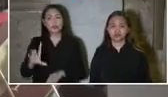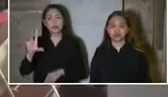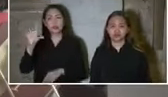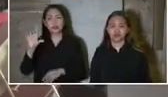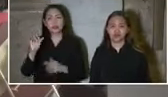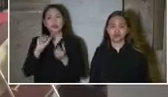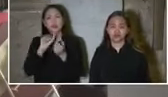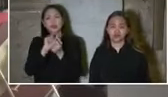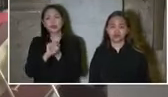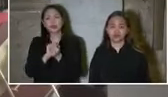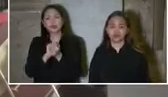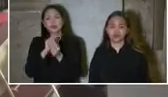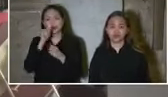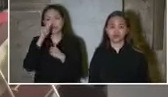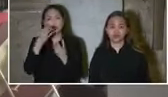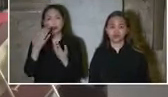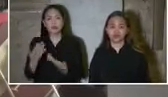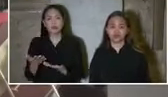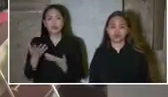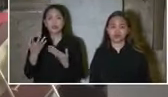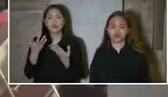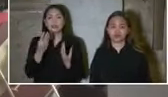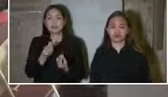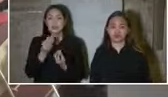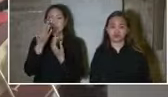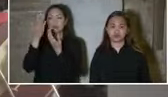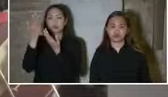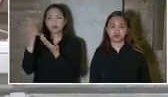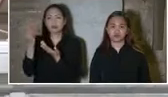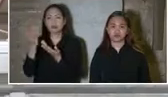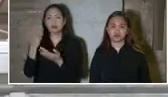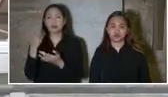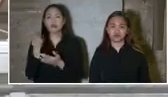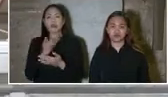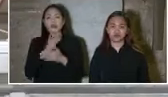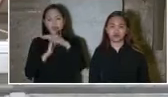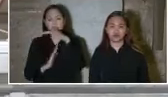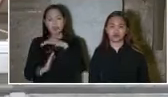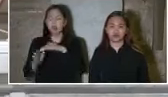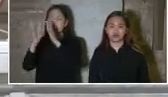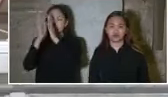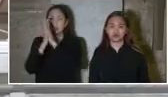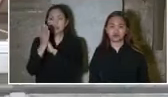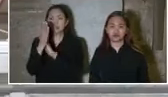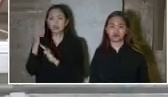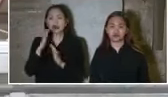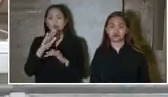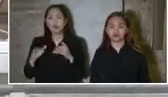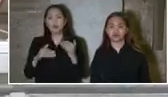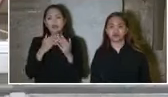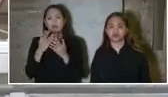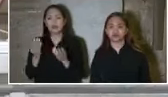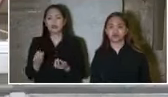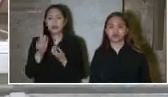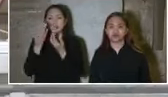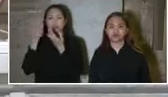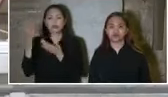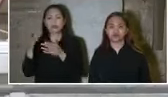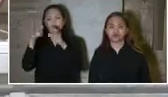the observance that is your due, we humbly ask you that what we offer to the honor of